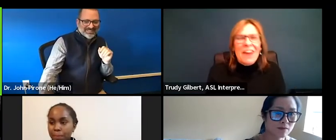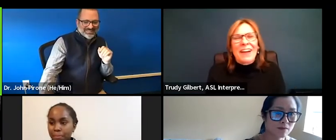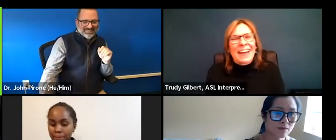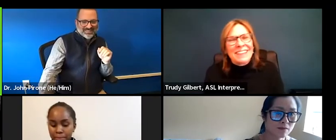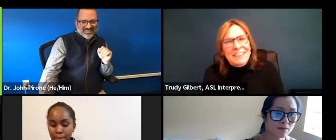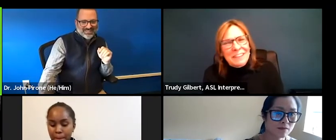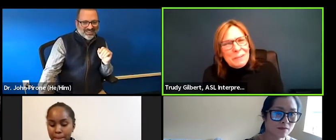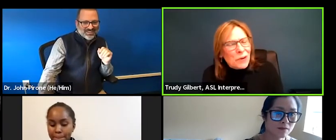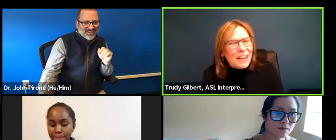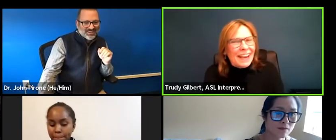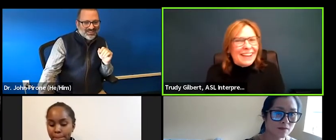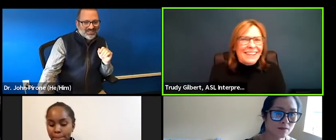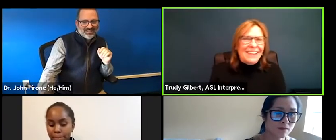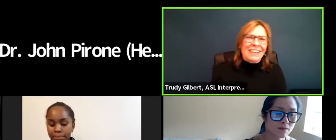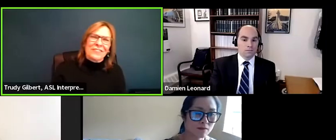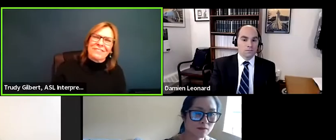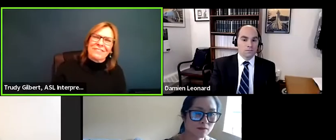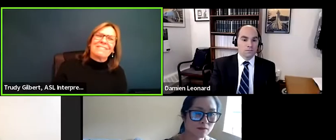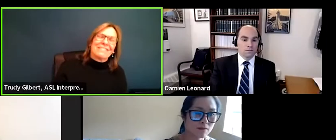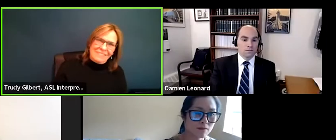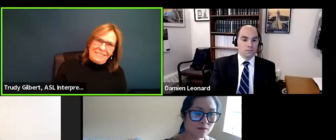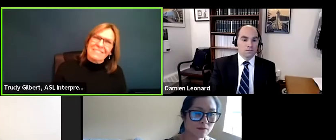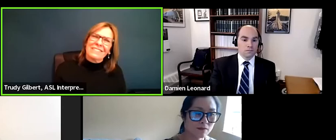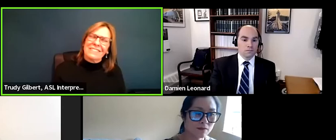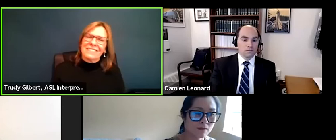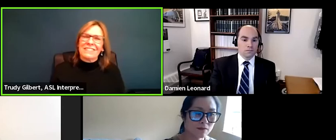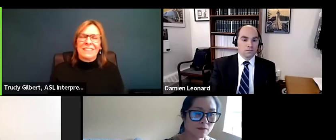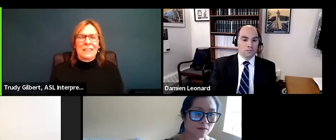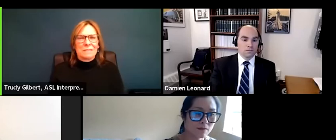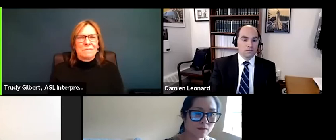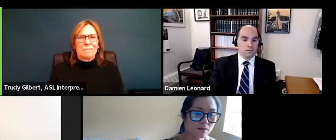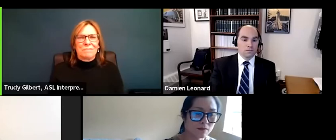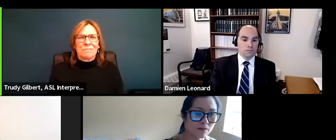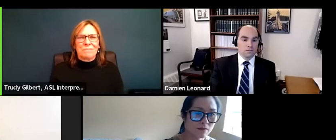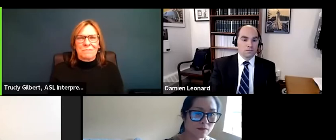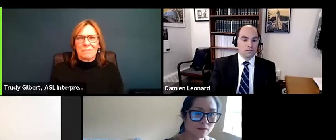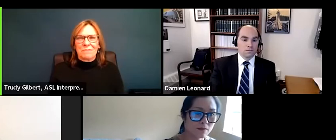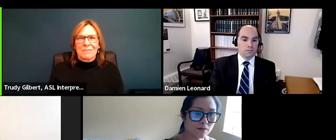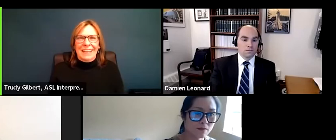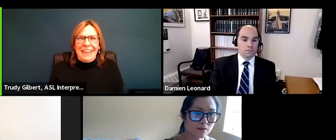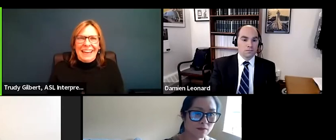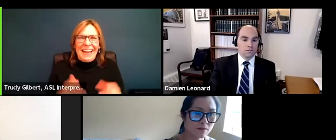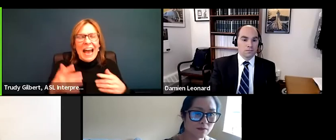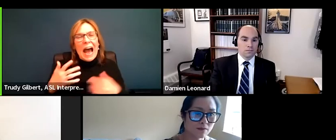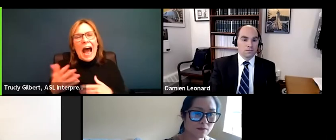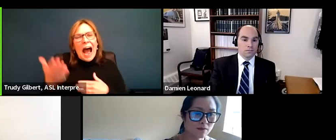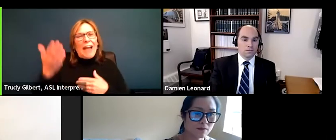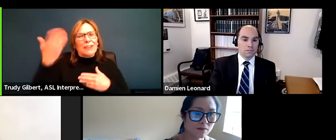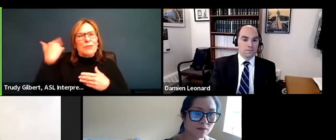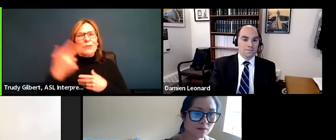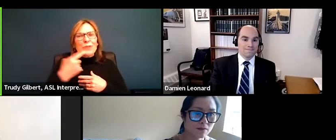Well, I had nothing more to add. Thank you. We usually ask if that's an old hand or a new hand,